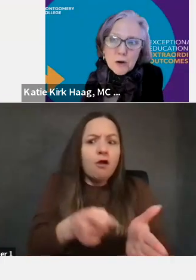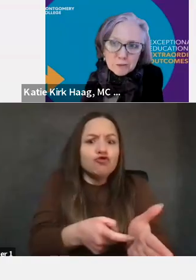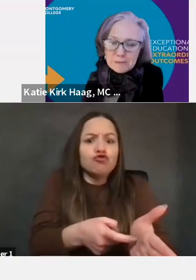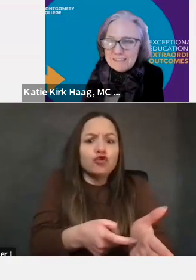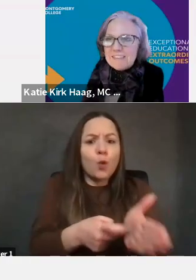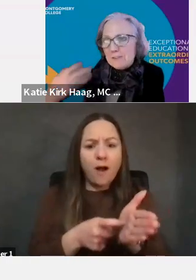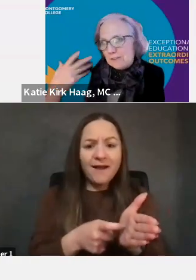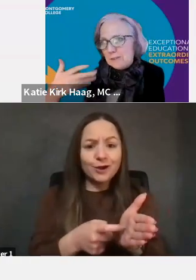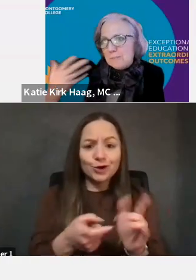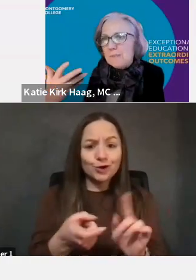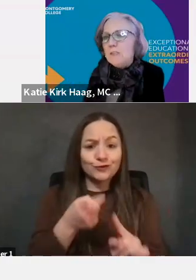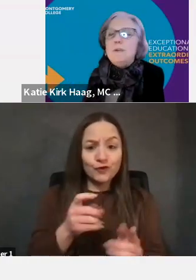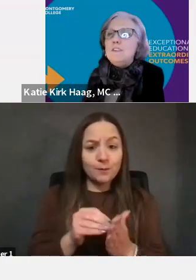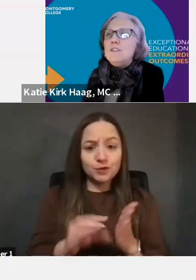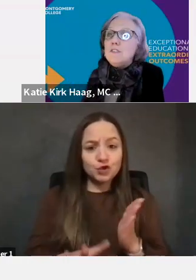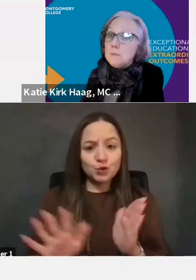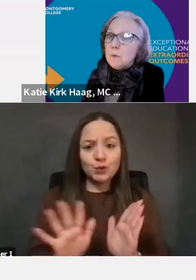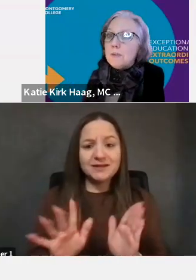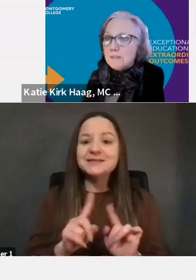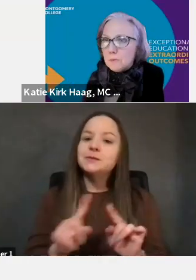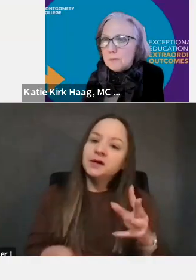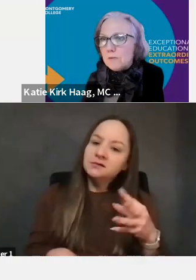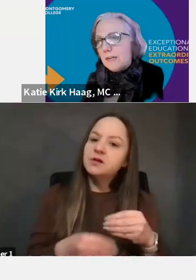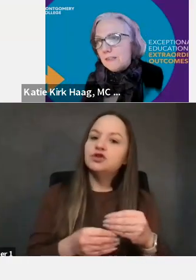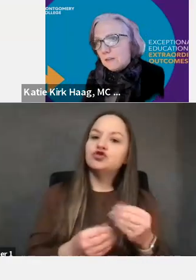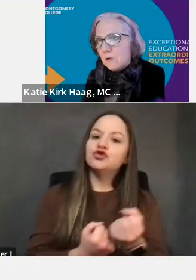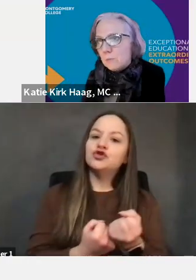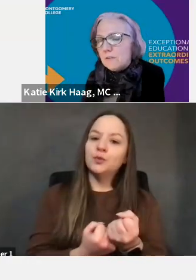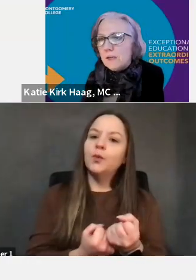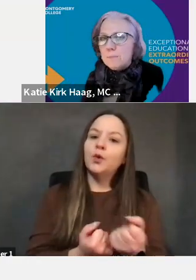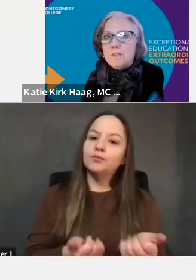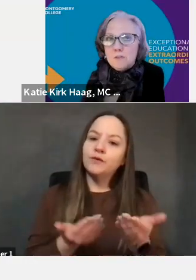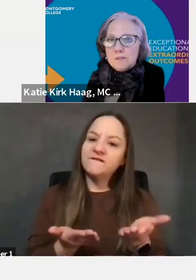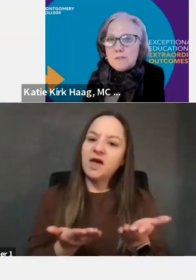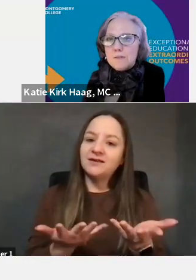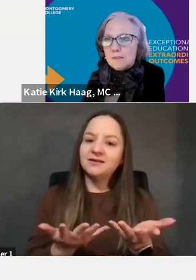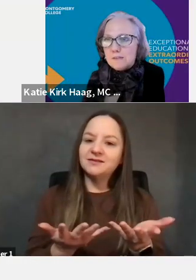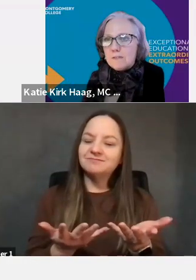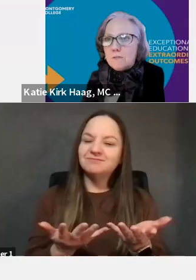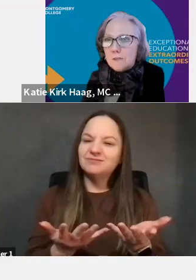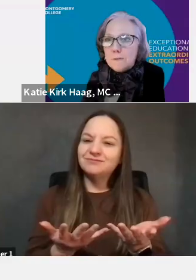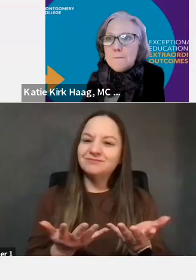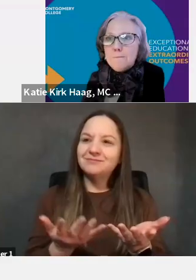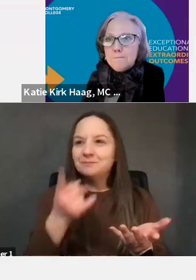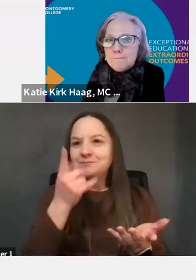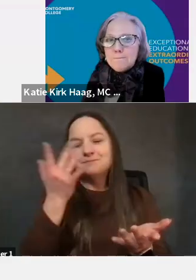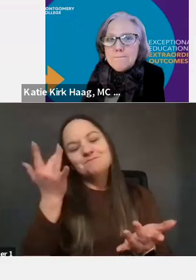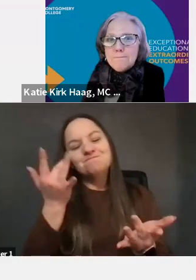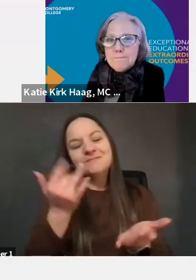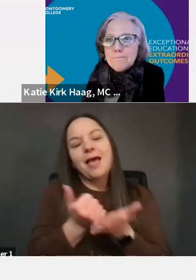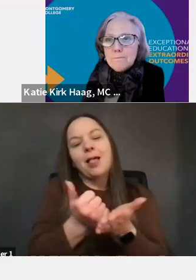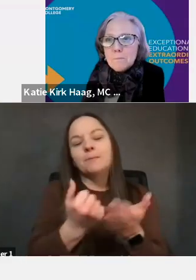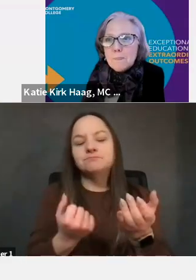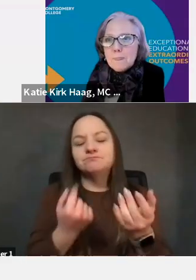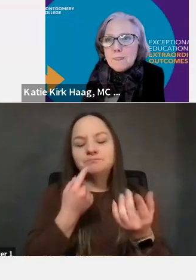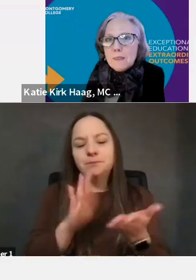not a requirement. These are some, additional supports that we provide in the hopes of helping students be successful.